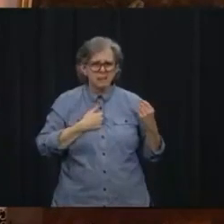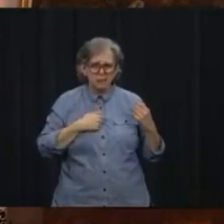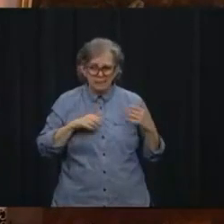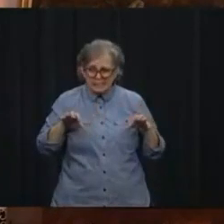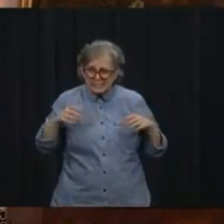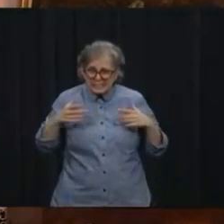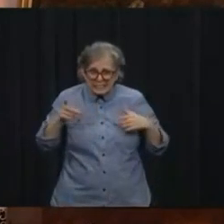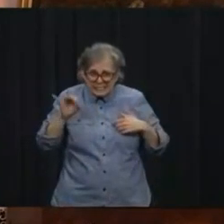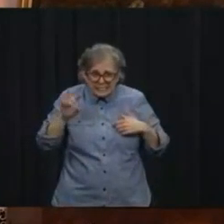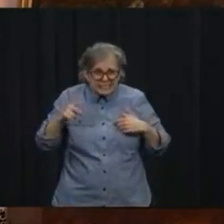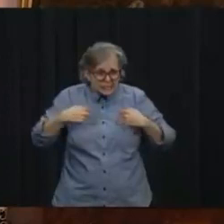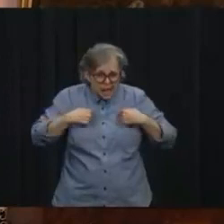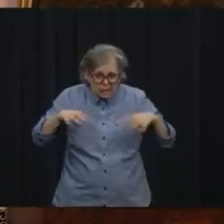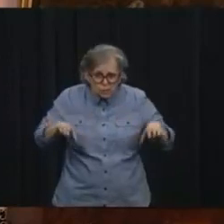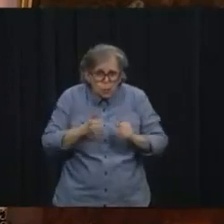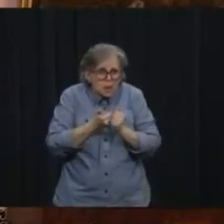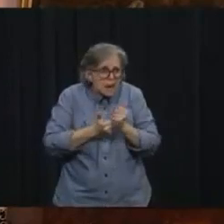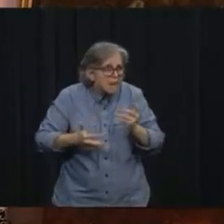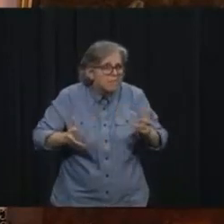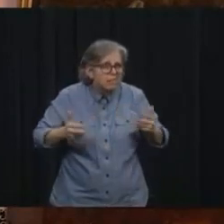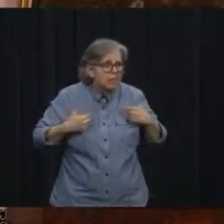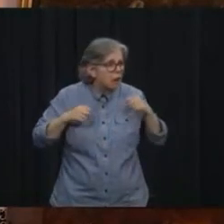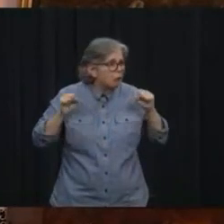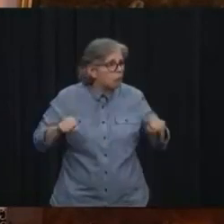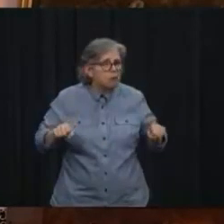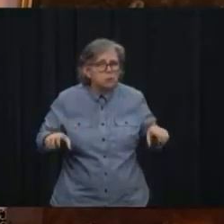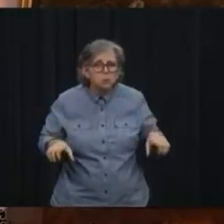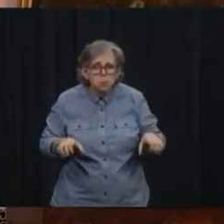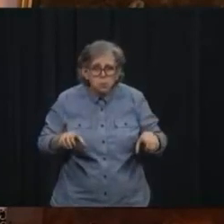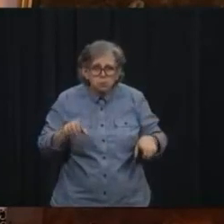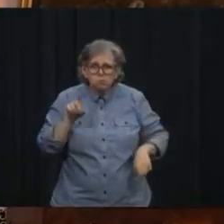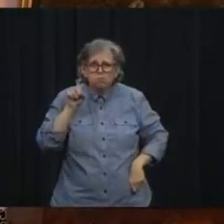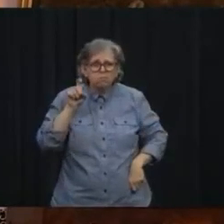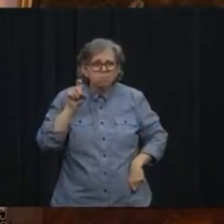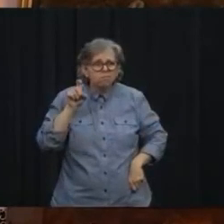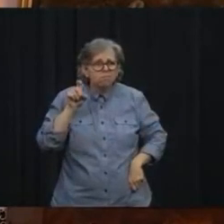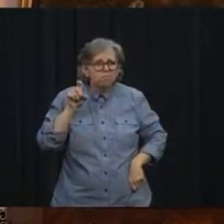while, just like we can't have any regular Saturday nights.